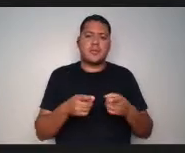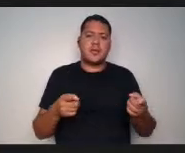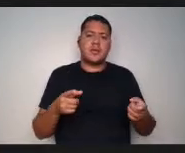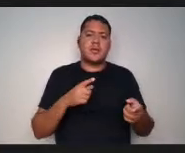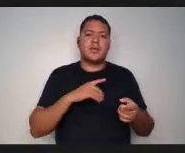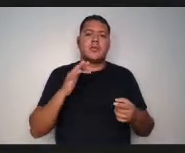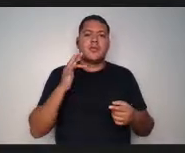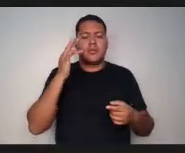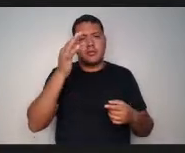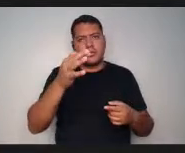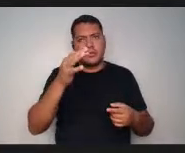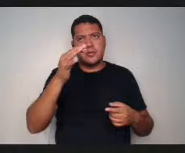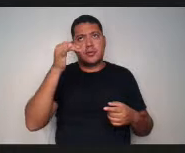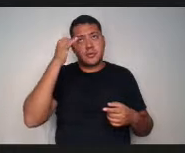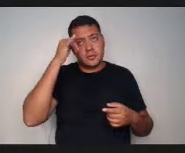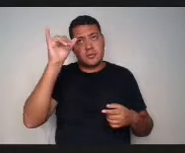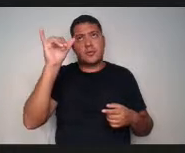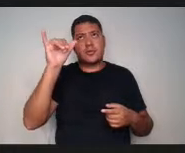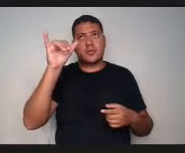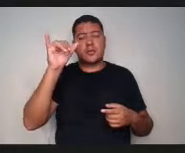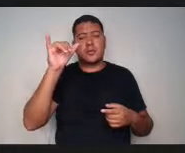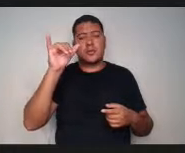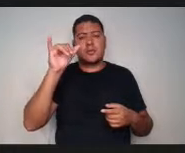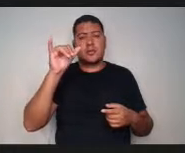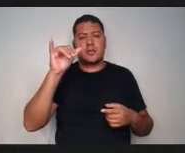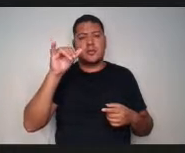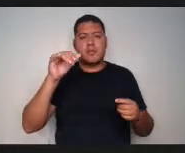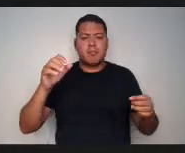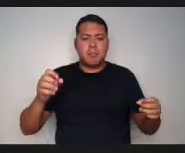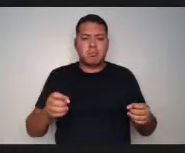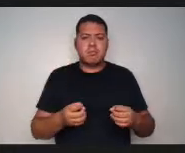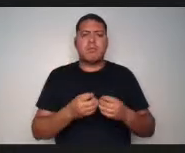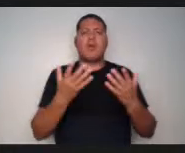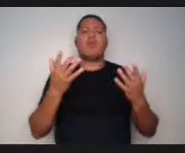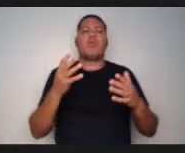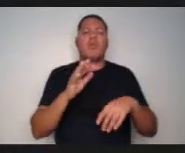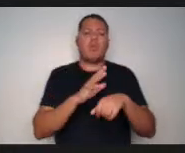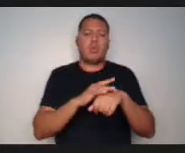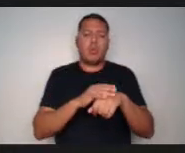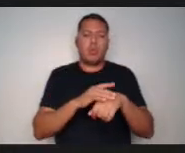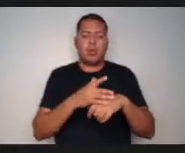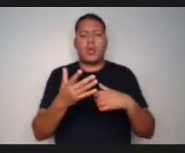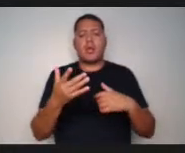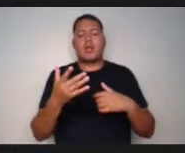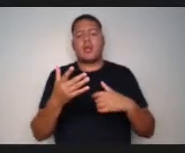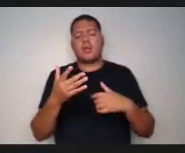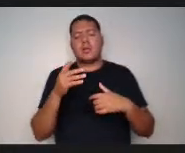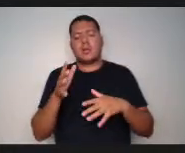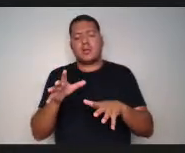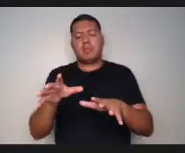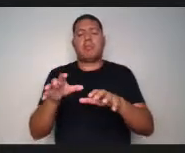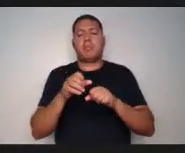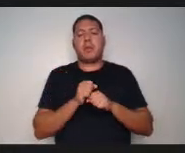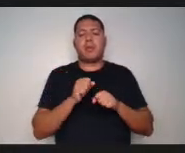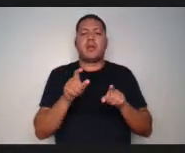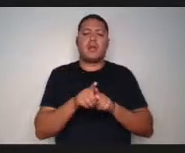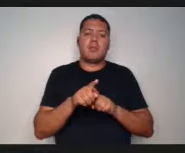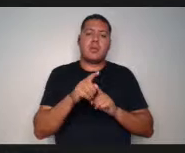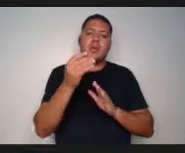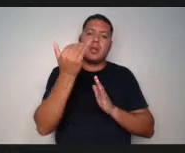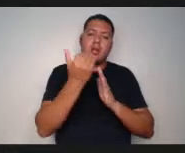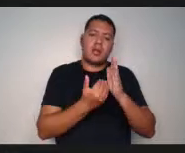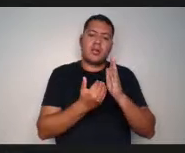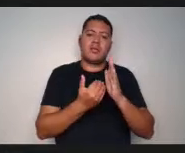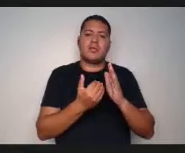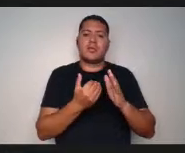disease burden from getting worse, to reduce the risk factors for people on the front lines,